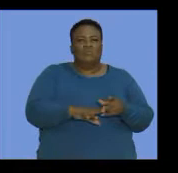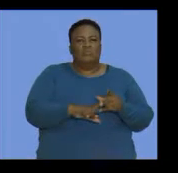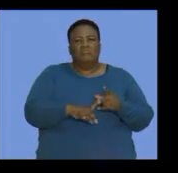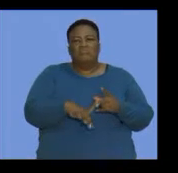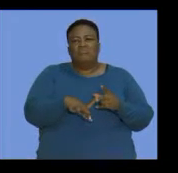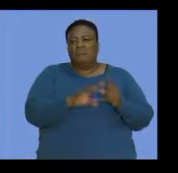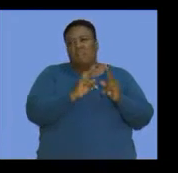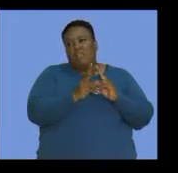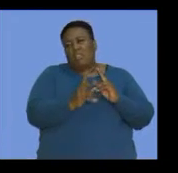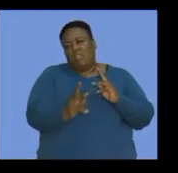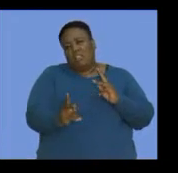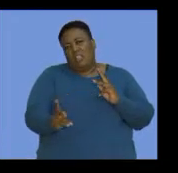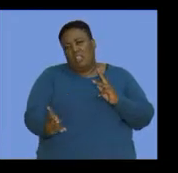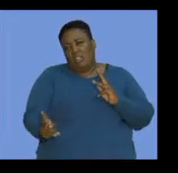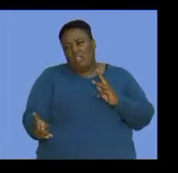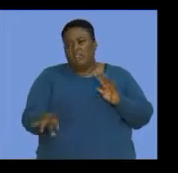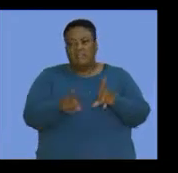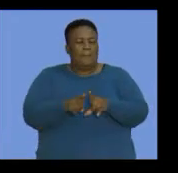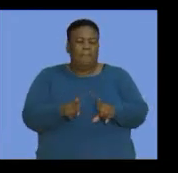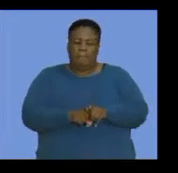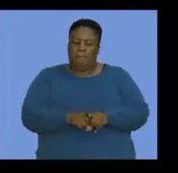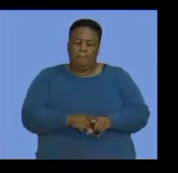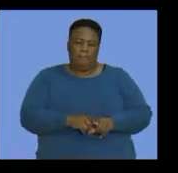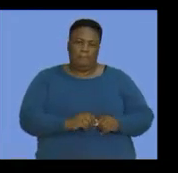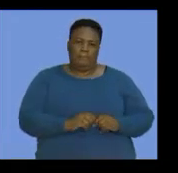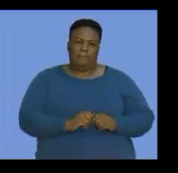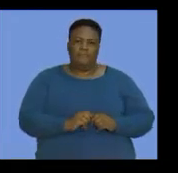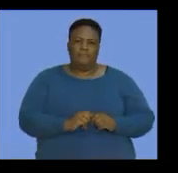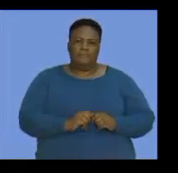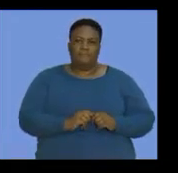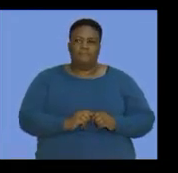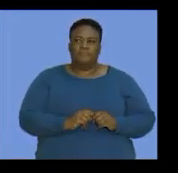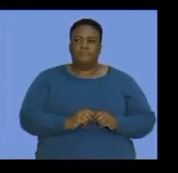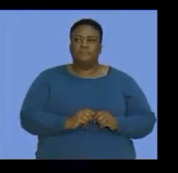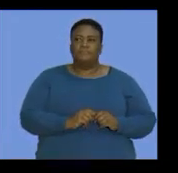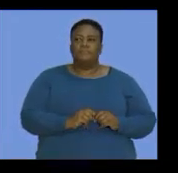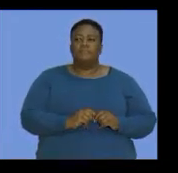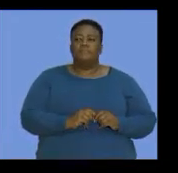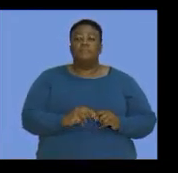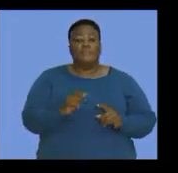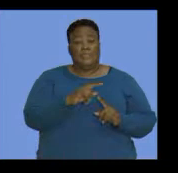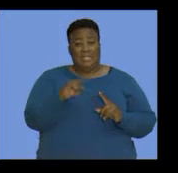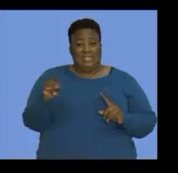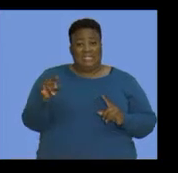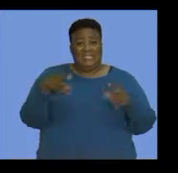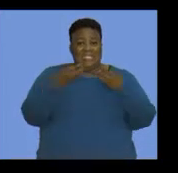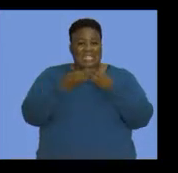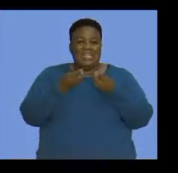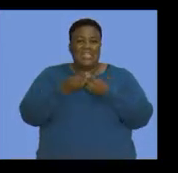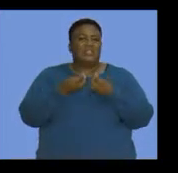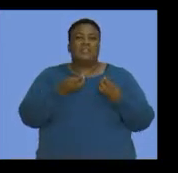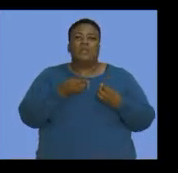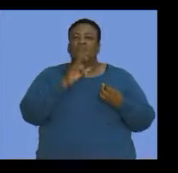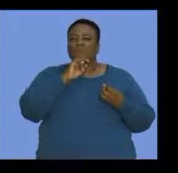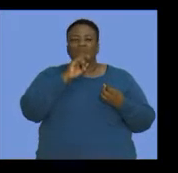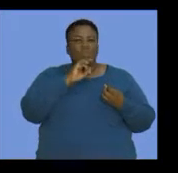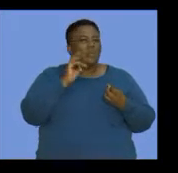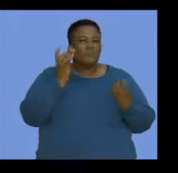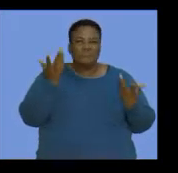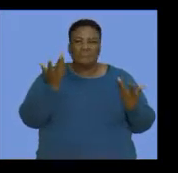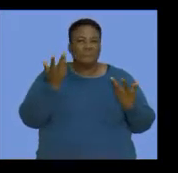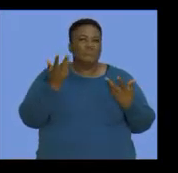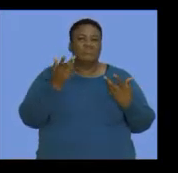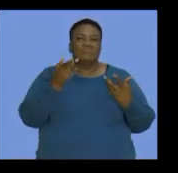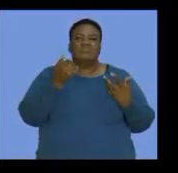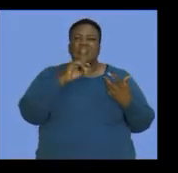refuse, garbage, junk, litter, and these are basically unwanted or useless